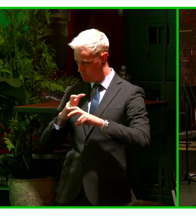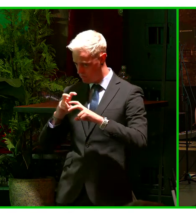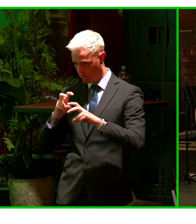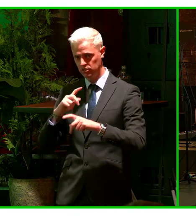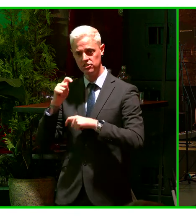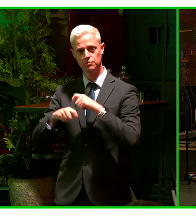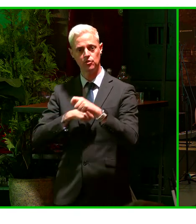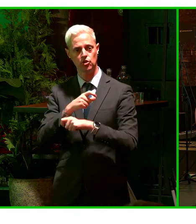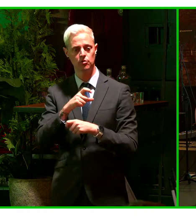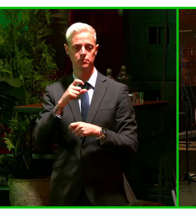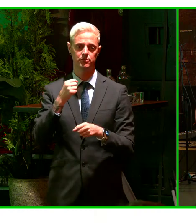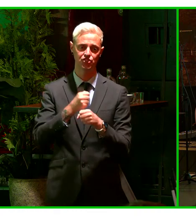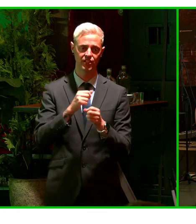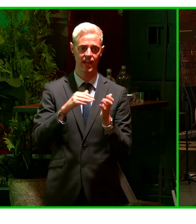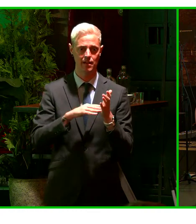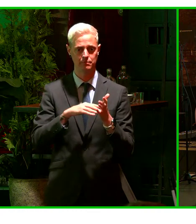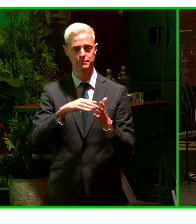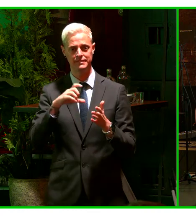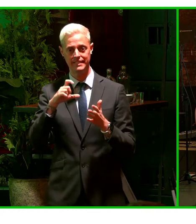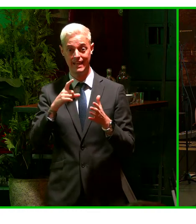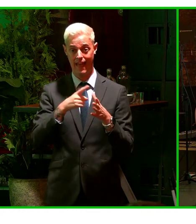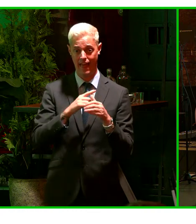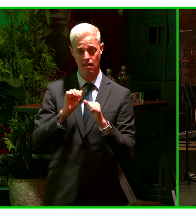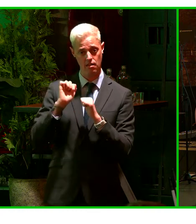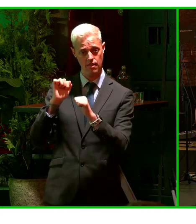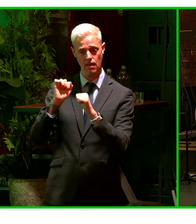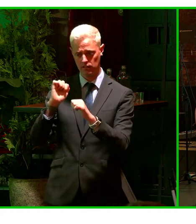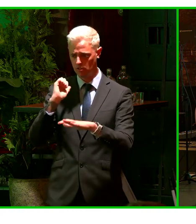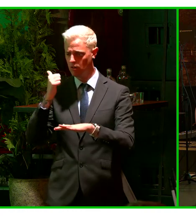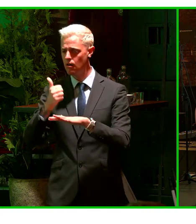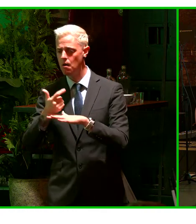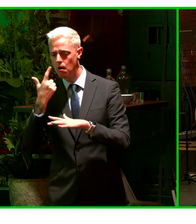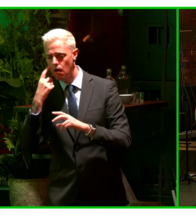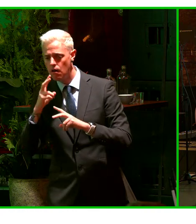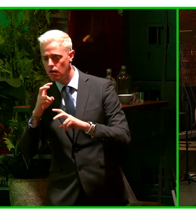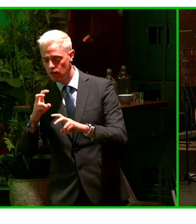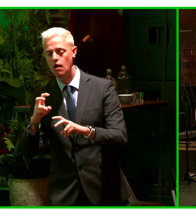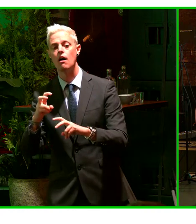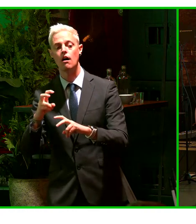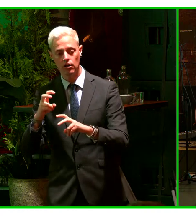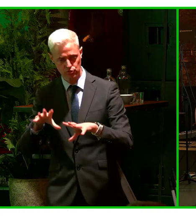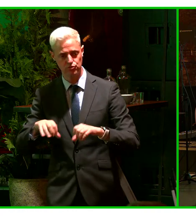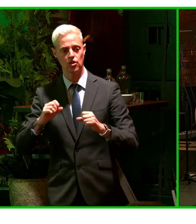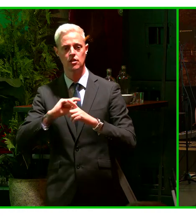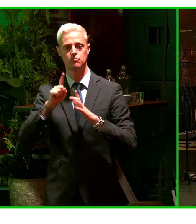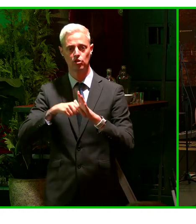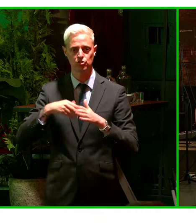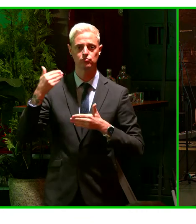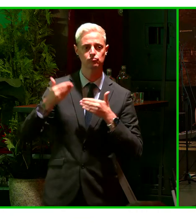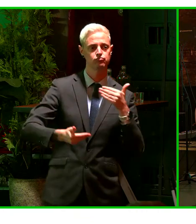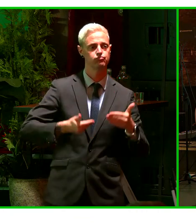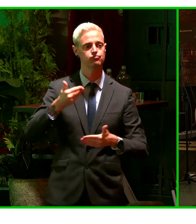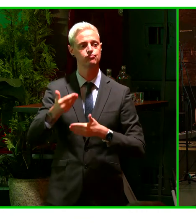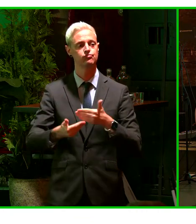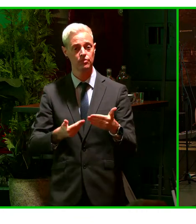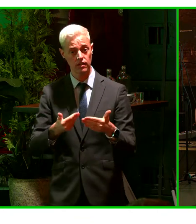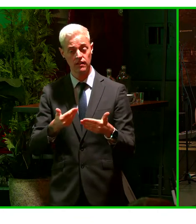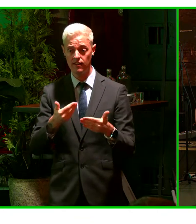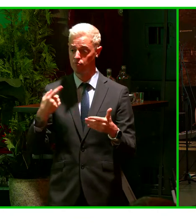turning, again, like I say, the strategy into deliverable projects that can start to get these things moving. And the quicker we